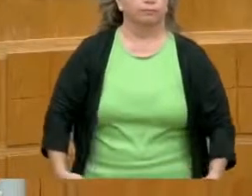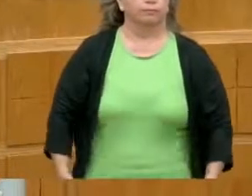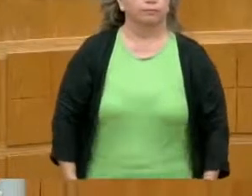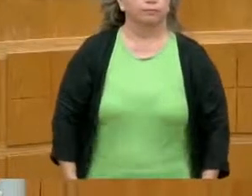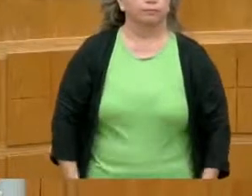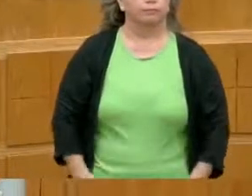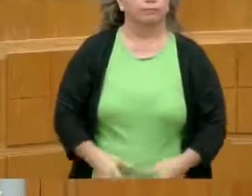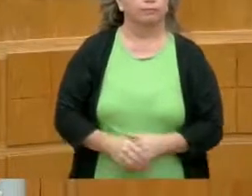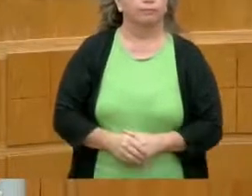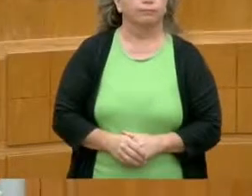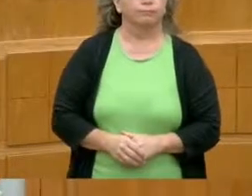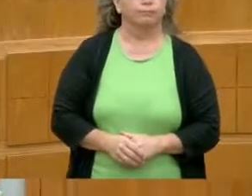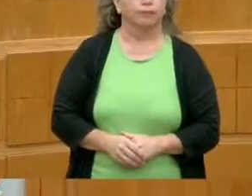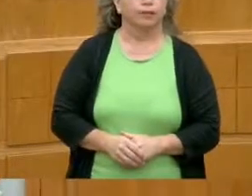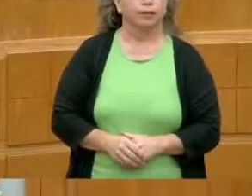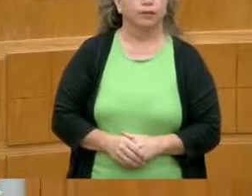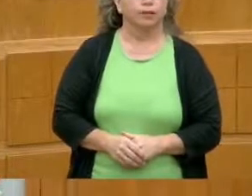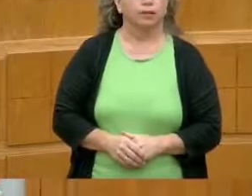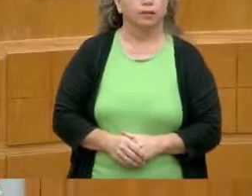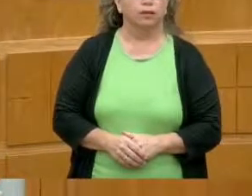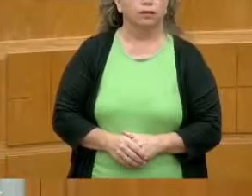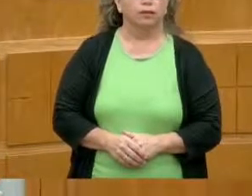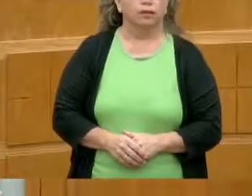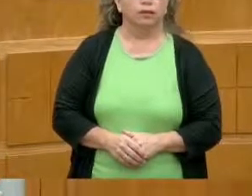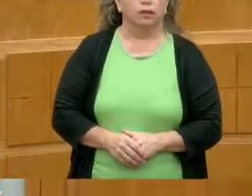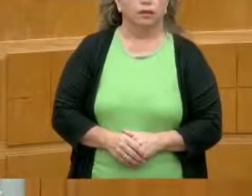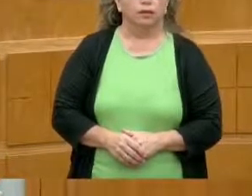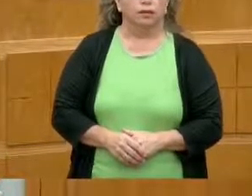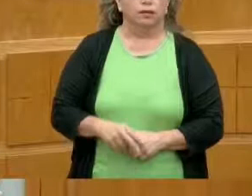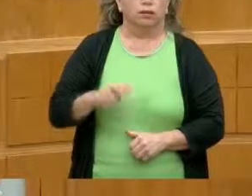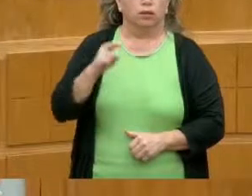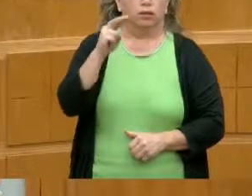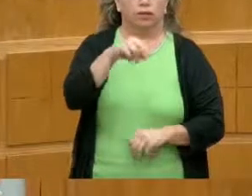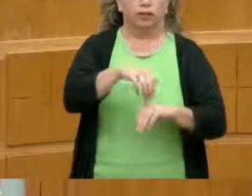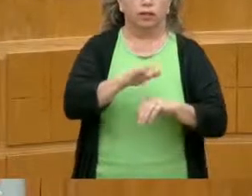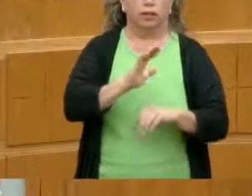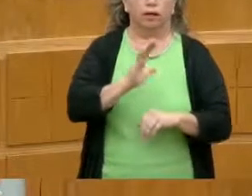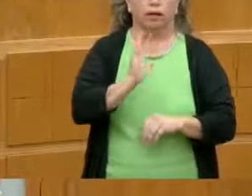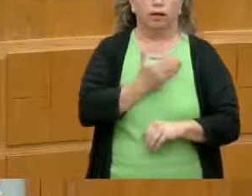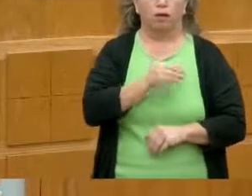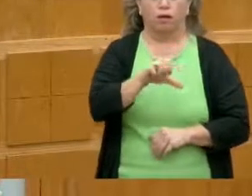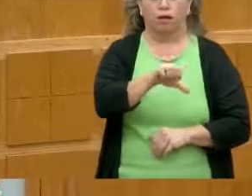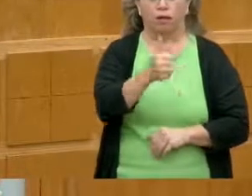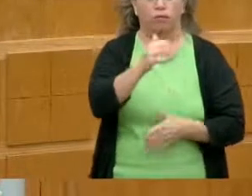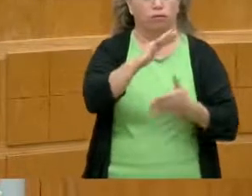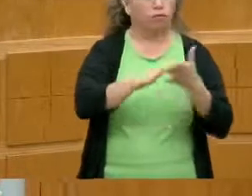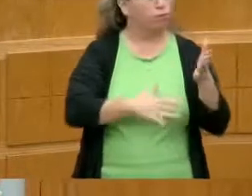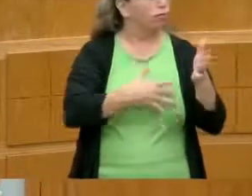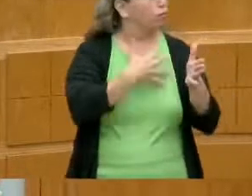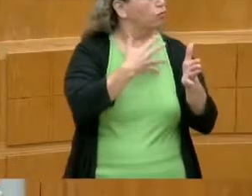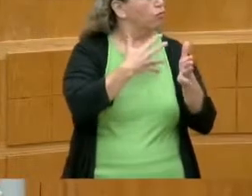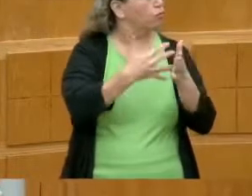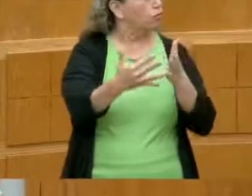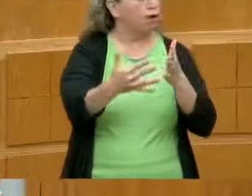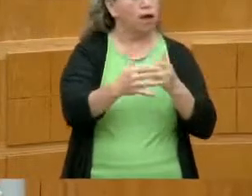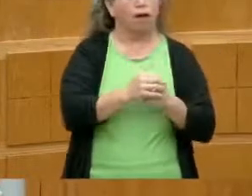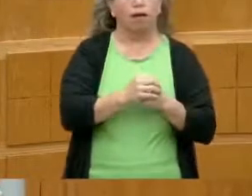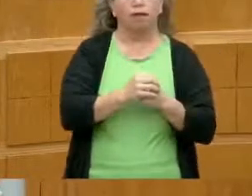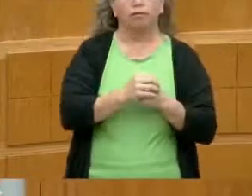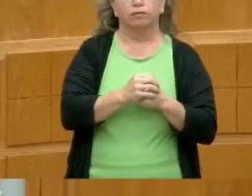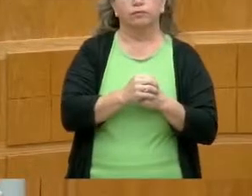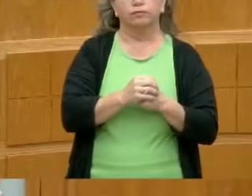And then let's look at our trending graphs. So a little bit of a change with the dip over the weekend, both in terms of test and then number of confirmed